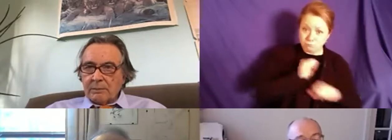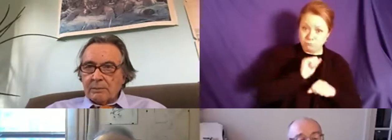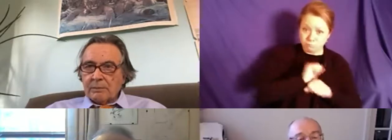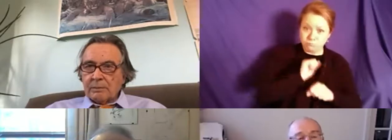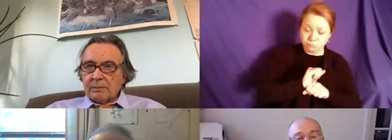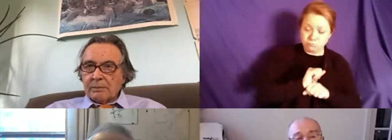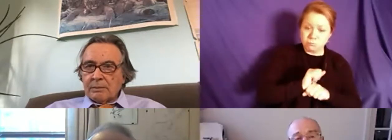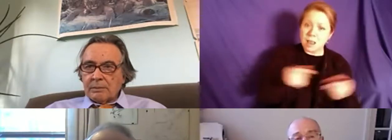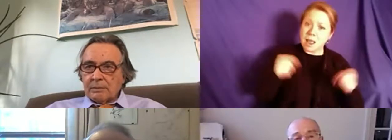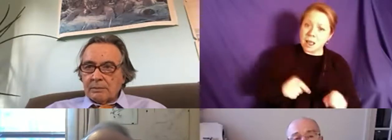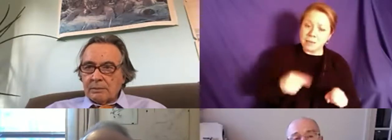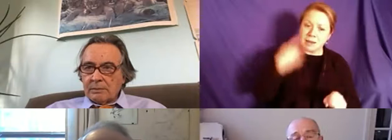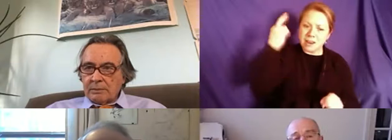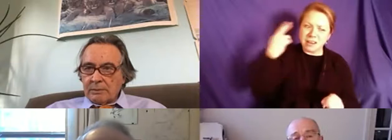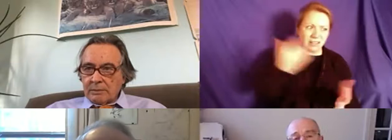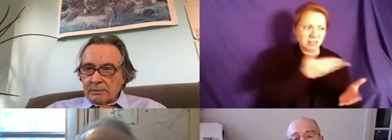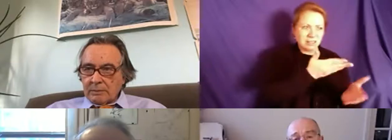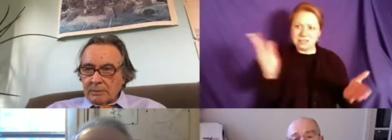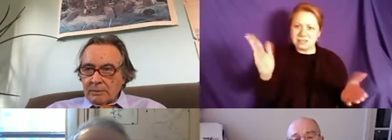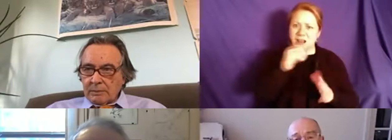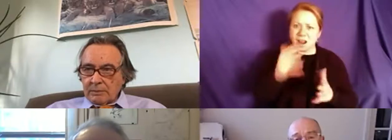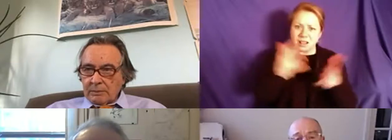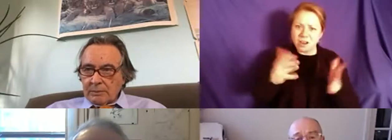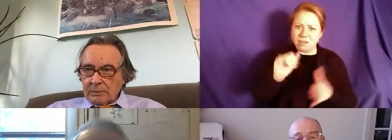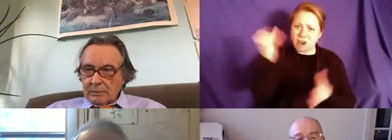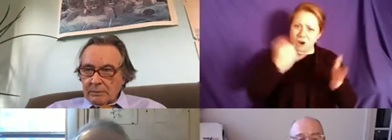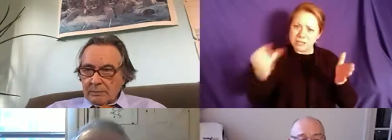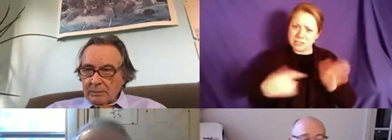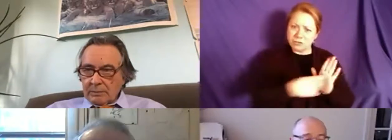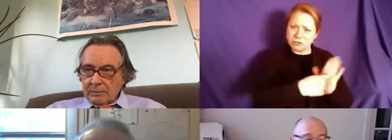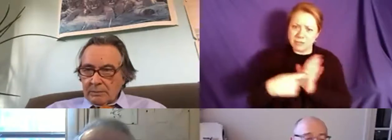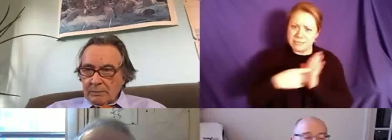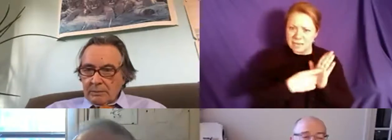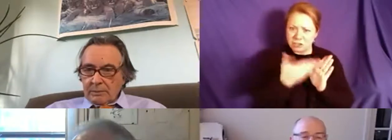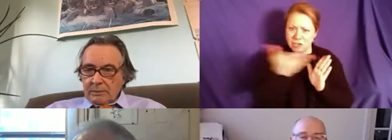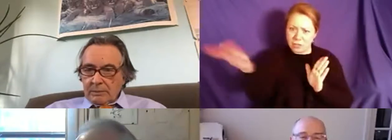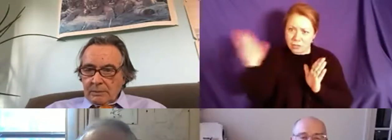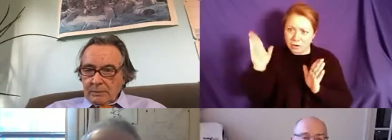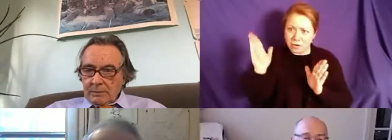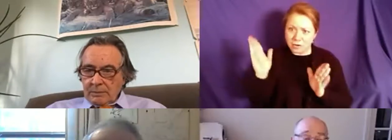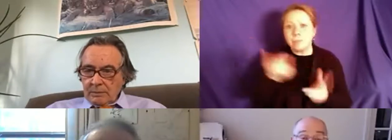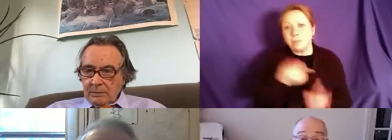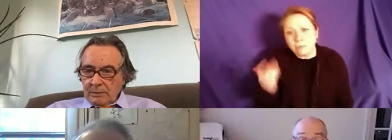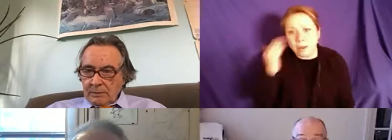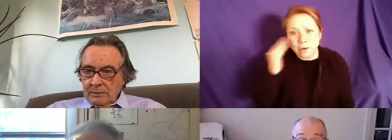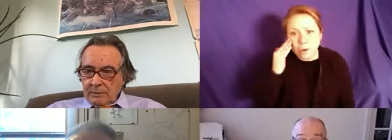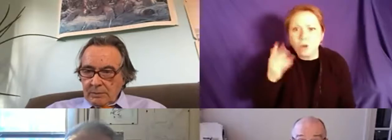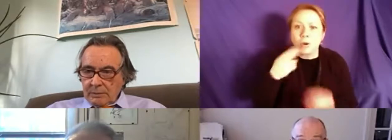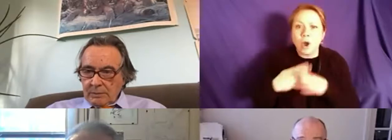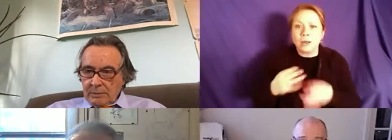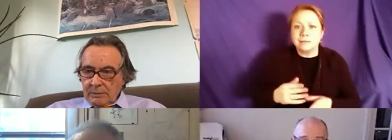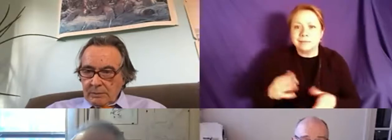found that there wasn't a lot of artistic representation other than what we all in this room know is inspiration